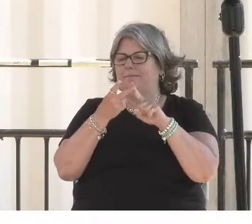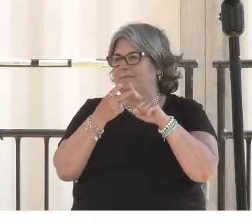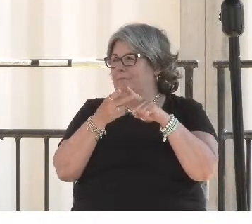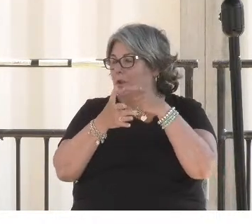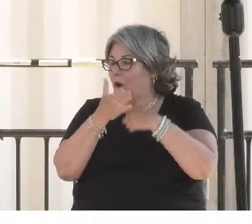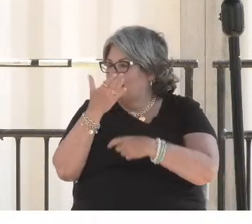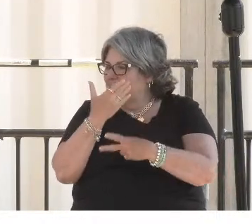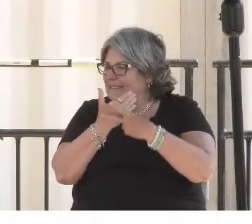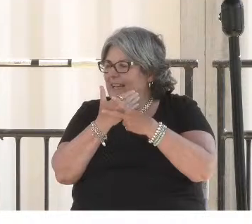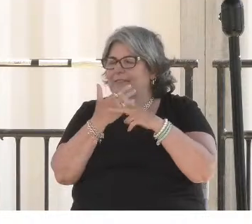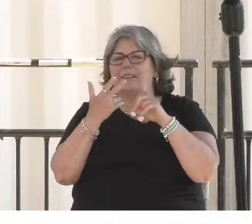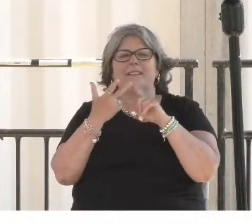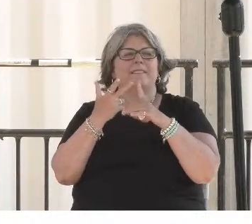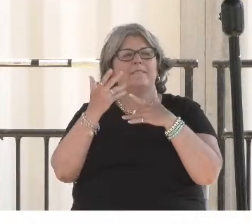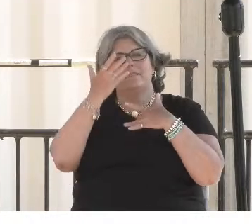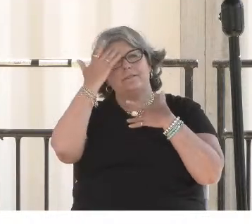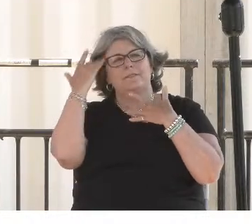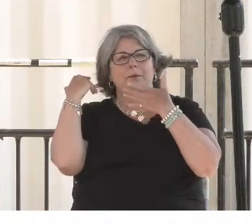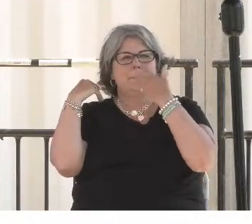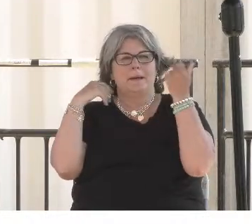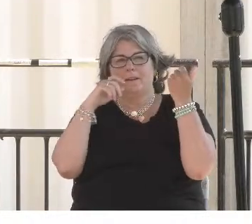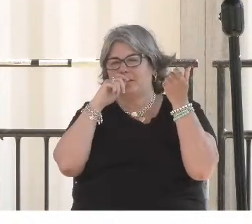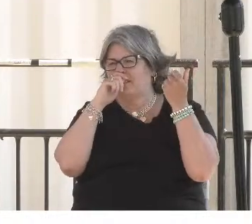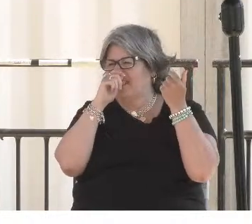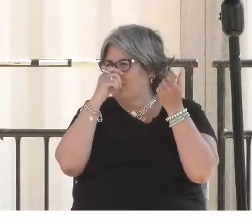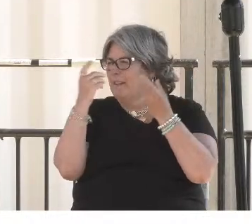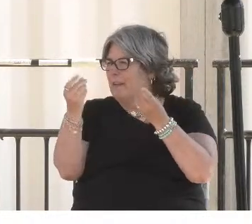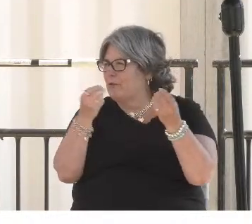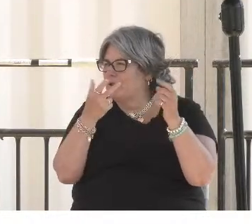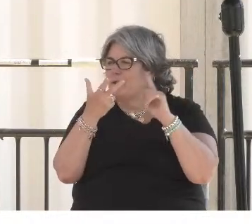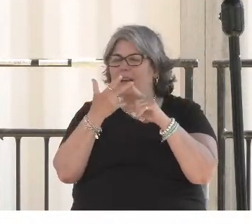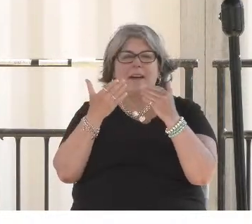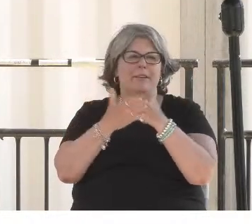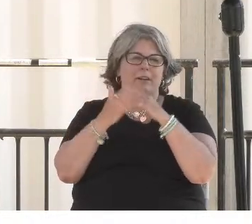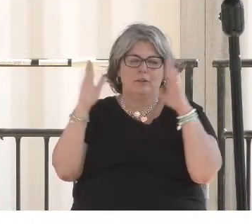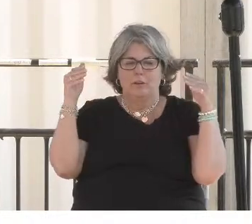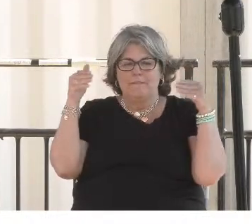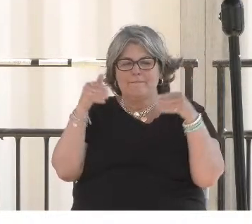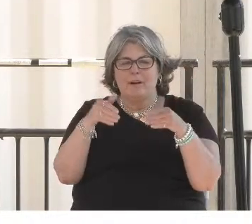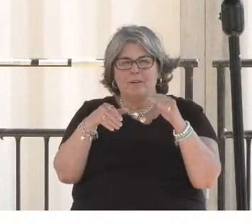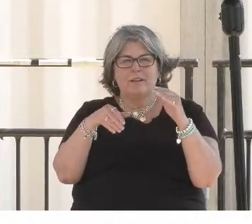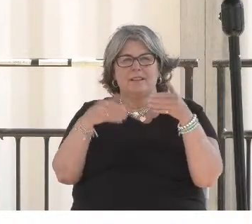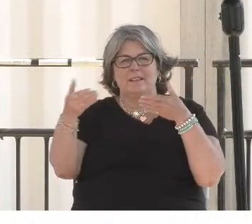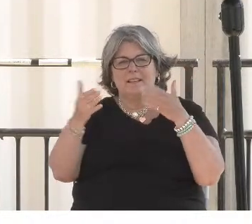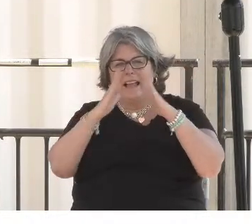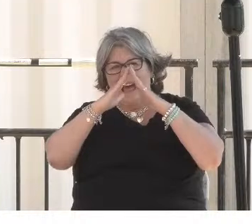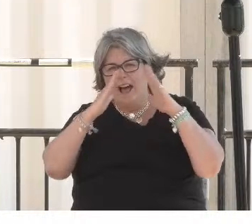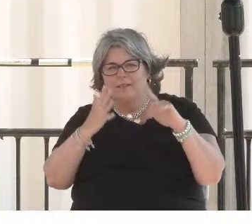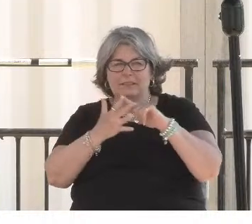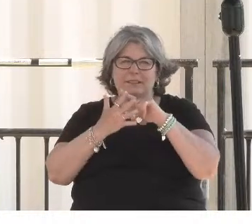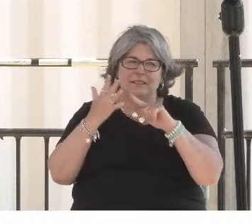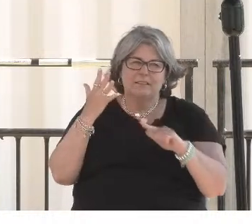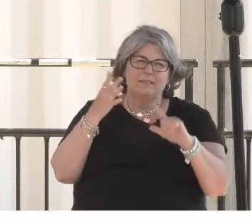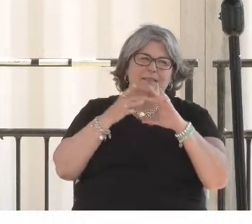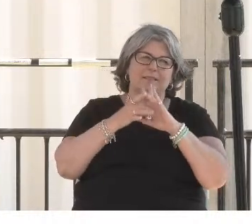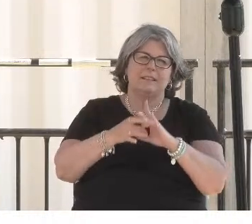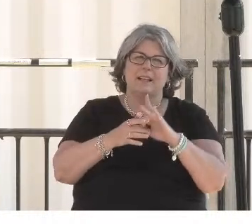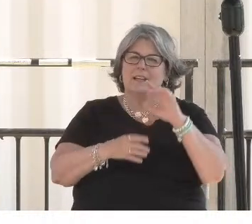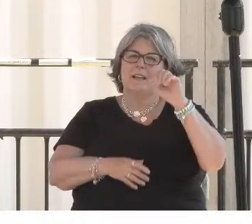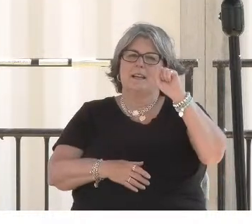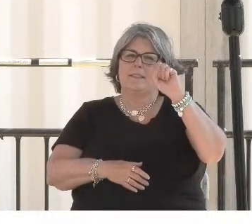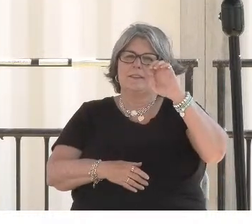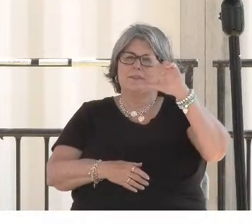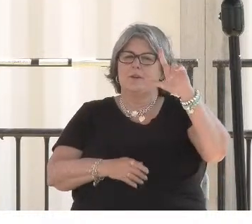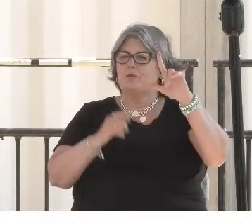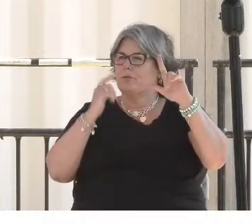savings. They started to feel better about their practices. They had a new focus on employee housing and other things that are around kind of the social sustainability